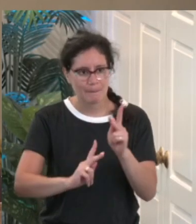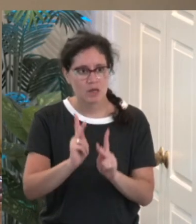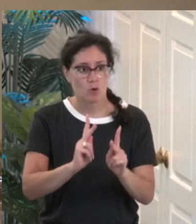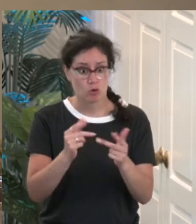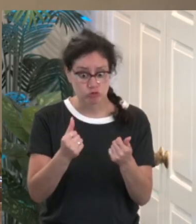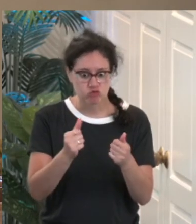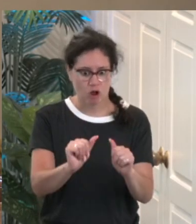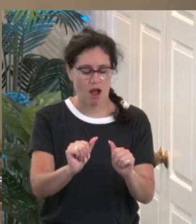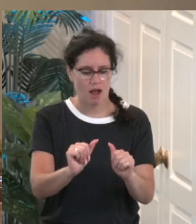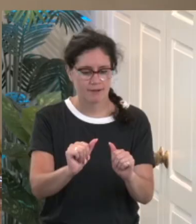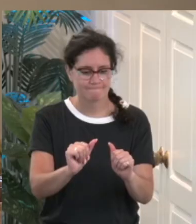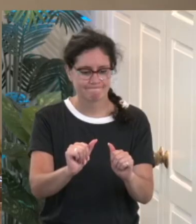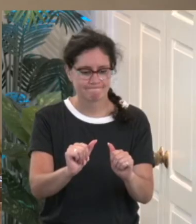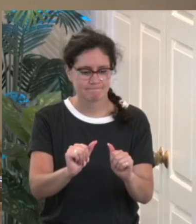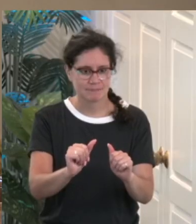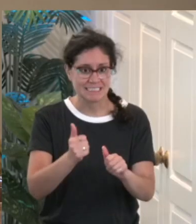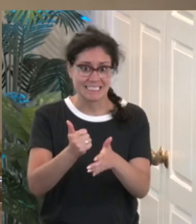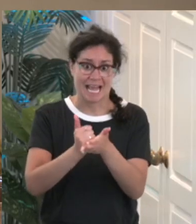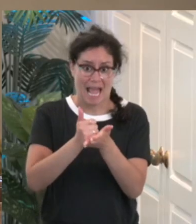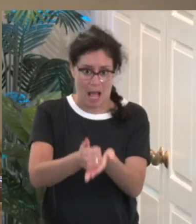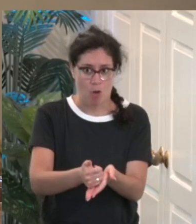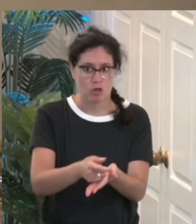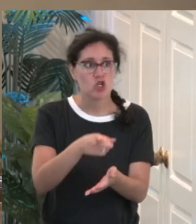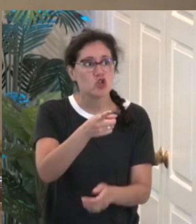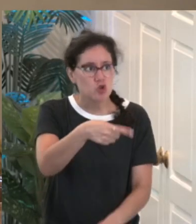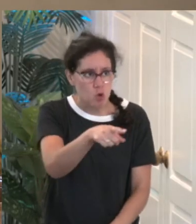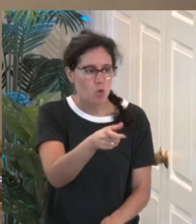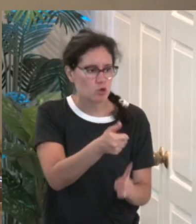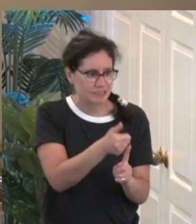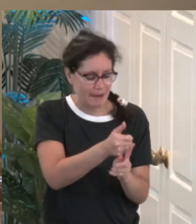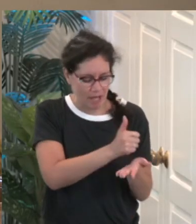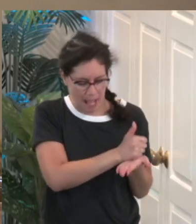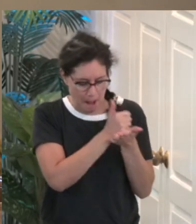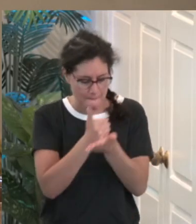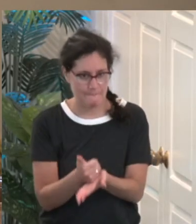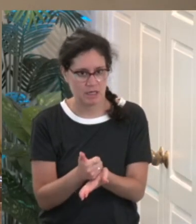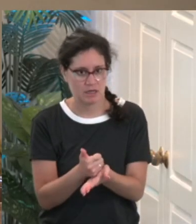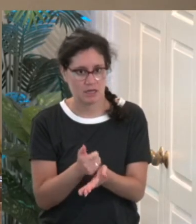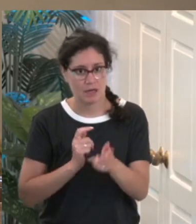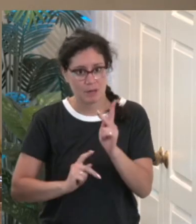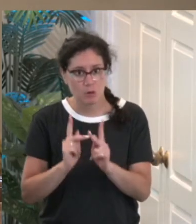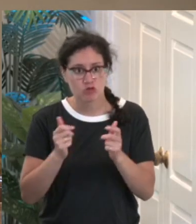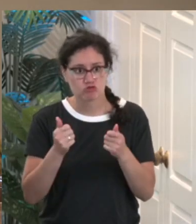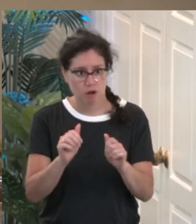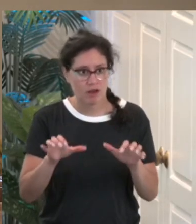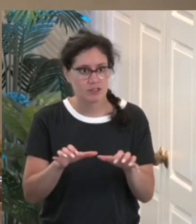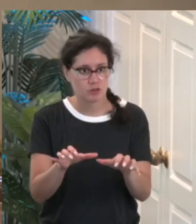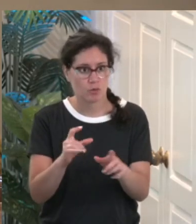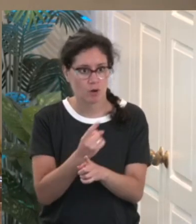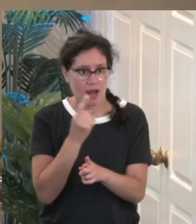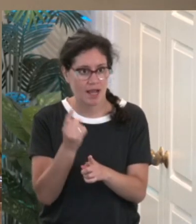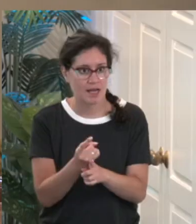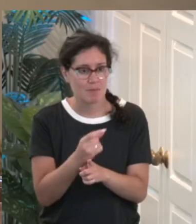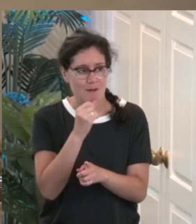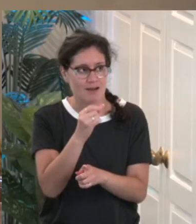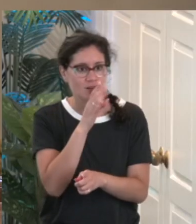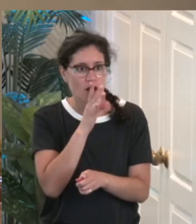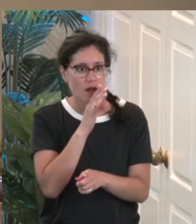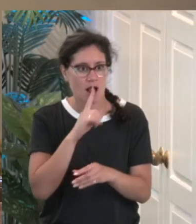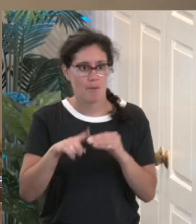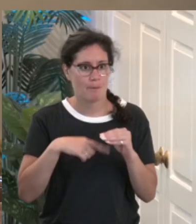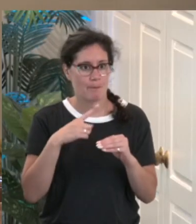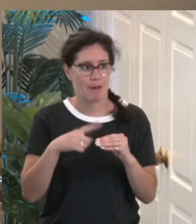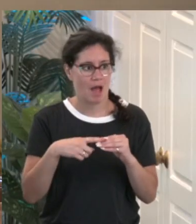trying to help. You help them, people who are trying to do what they're trying to do. I'm not talking about the folks who may